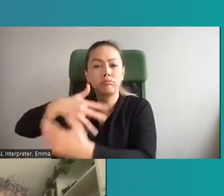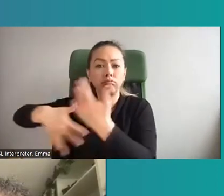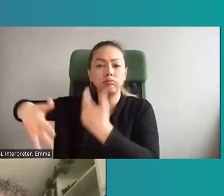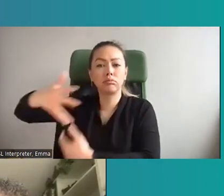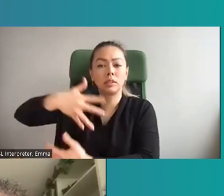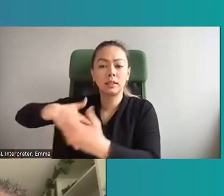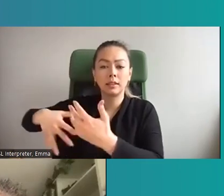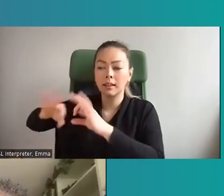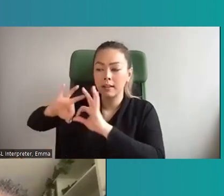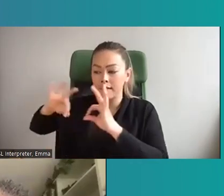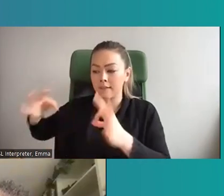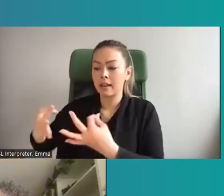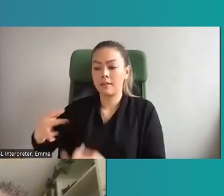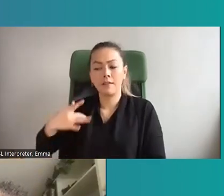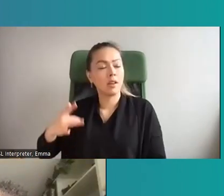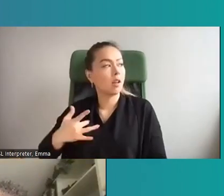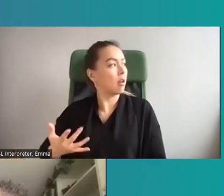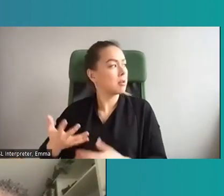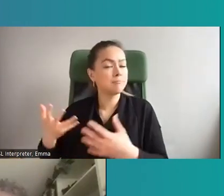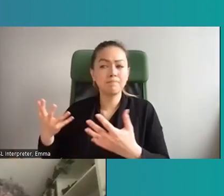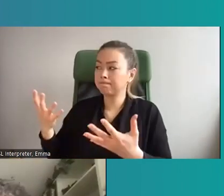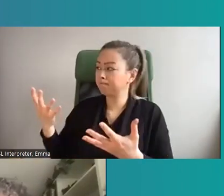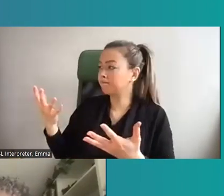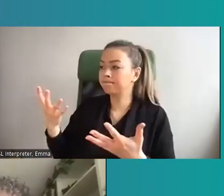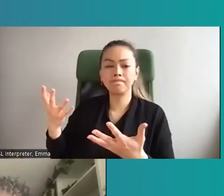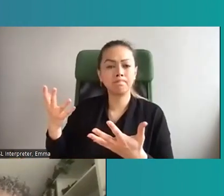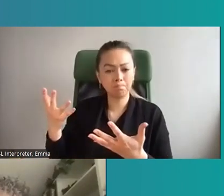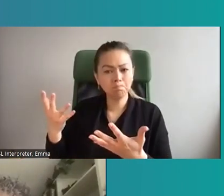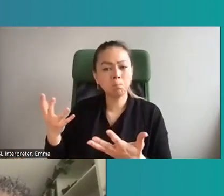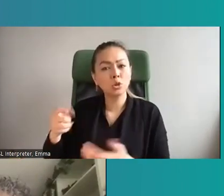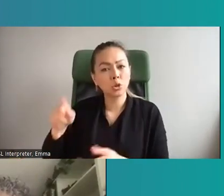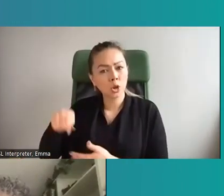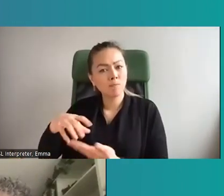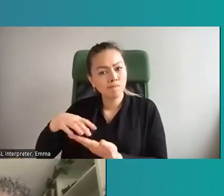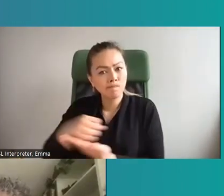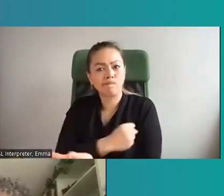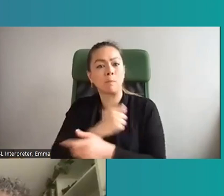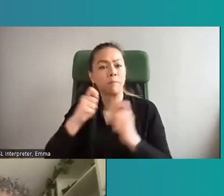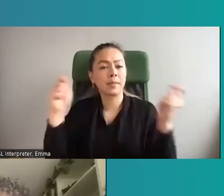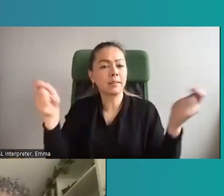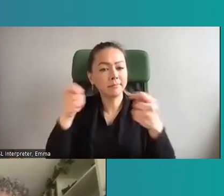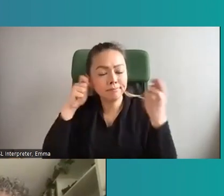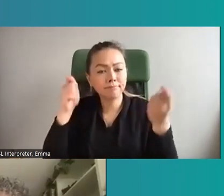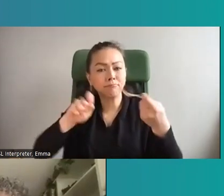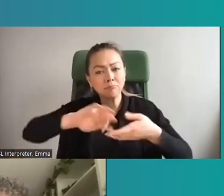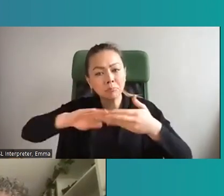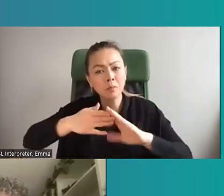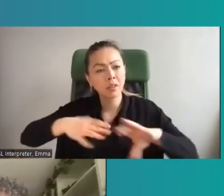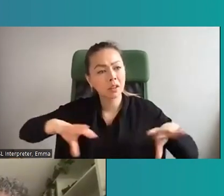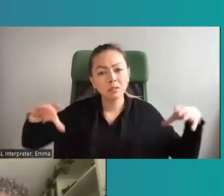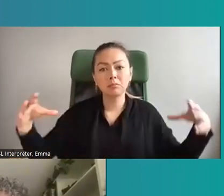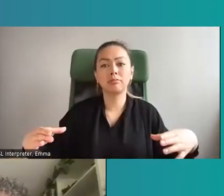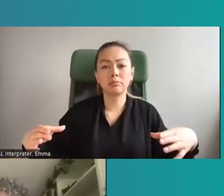community celebrated them? And so we take them to ceremony and we celebrate with them. We dance with